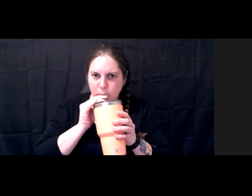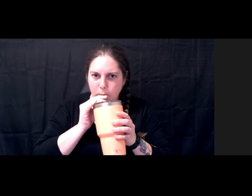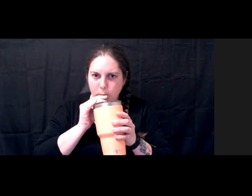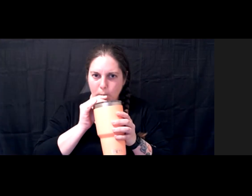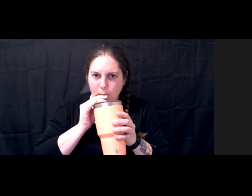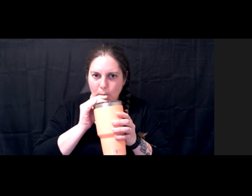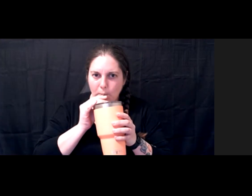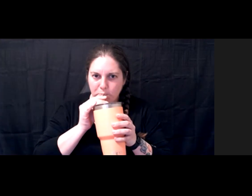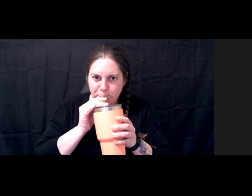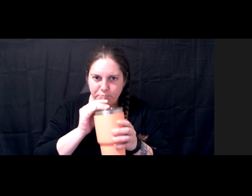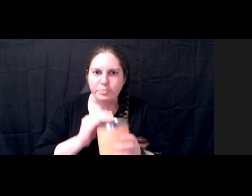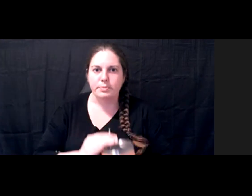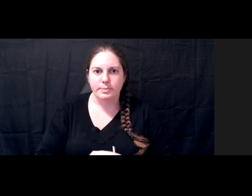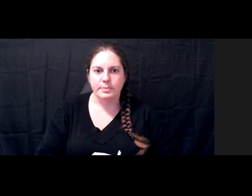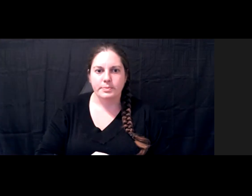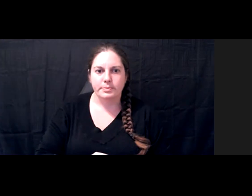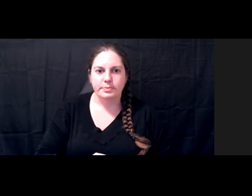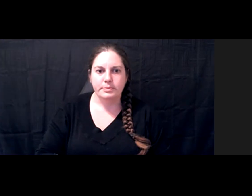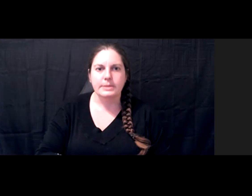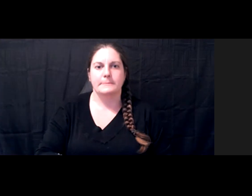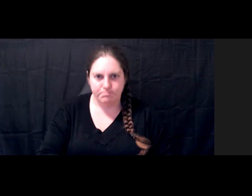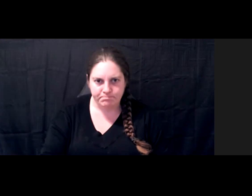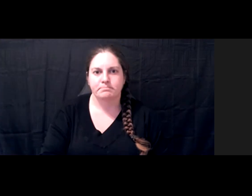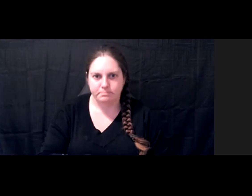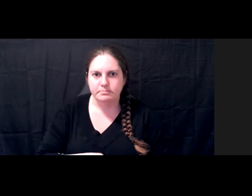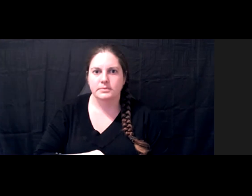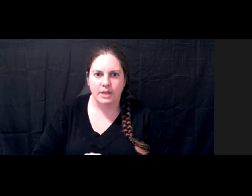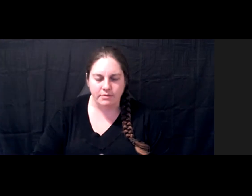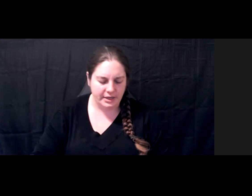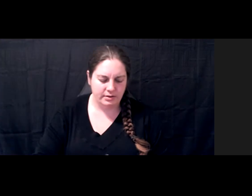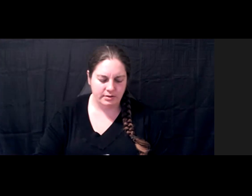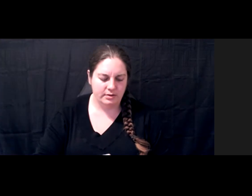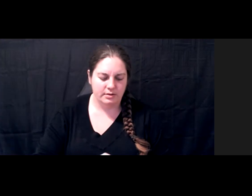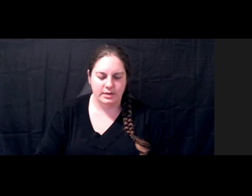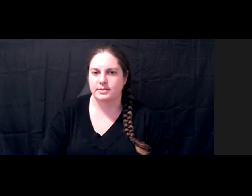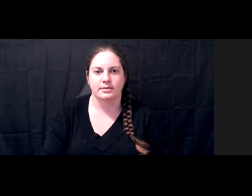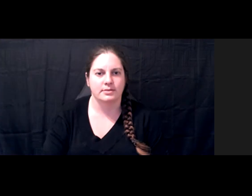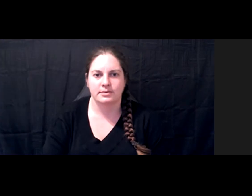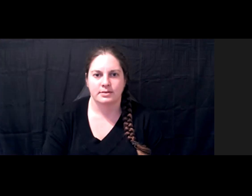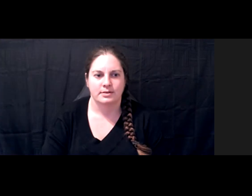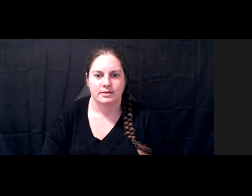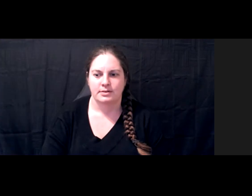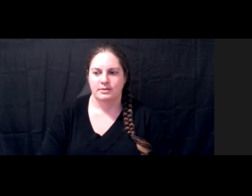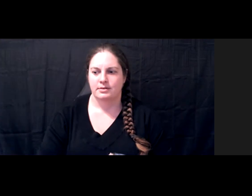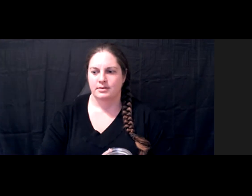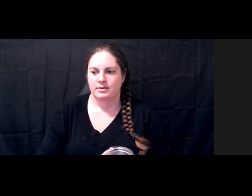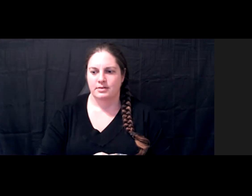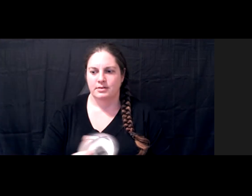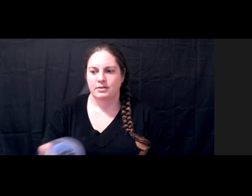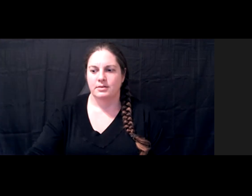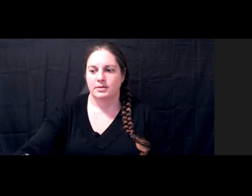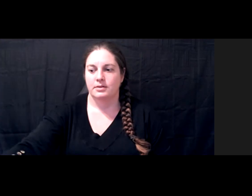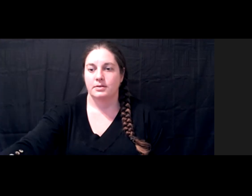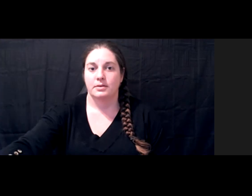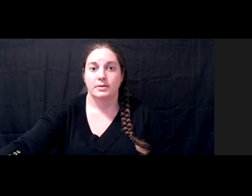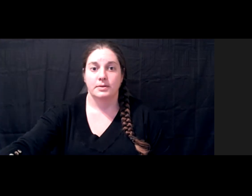make sure that I have a course that's accessible. So, Lovely. uh, especially for a student